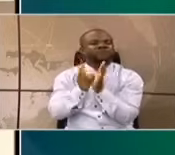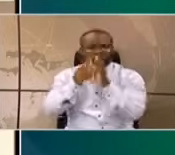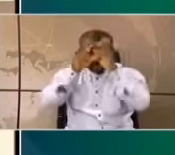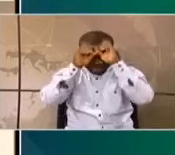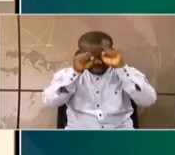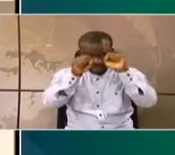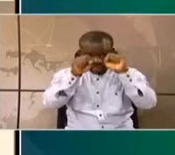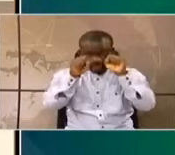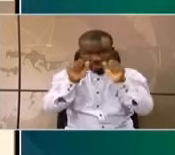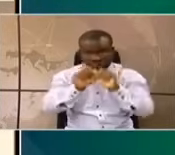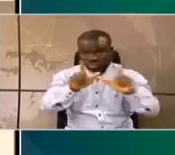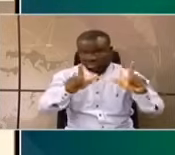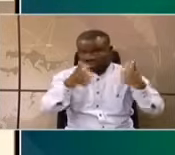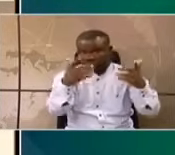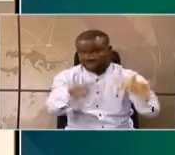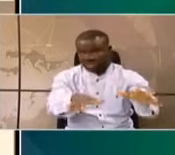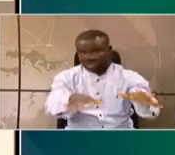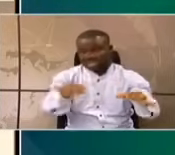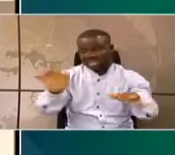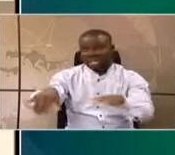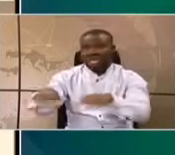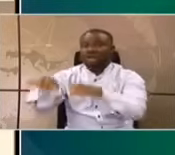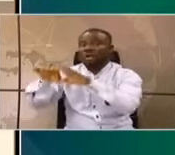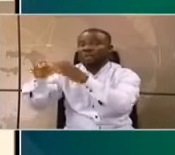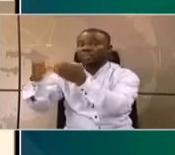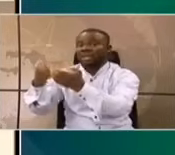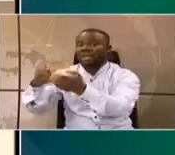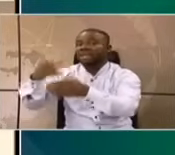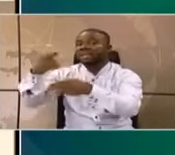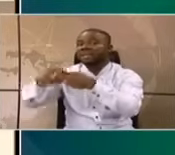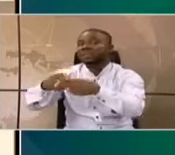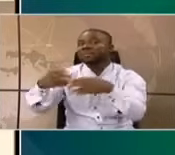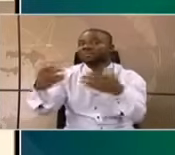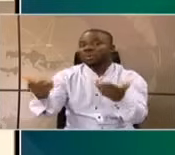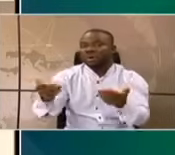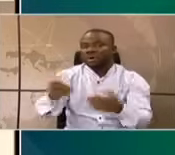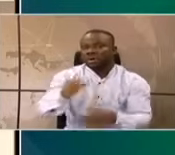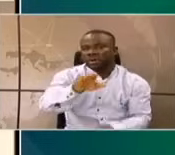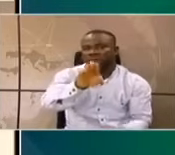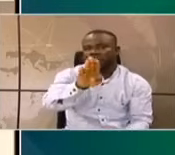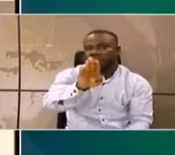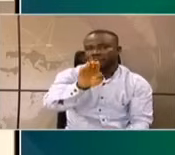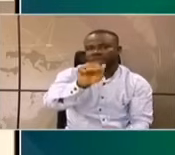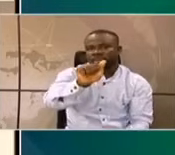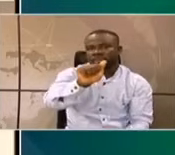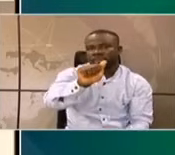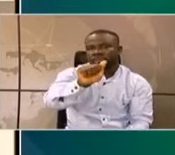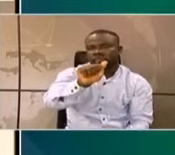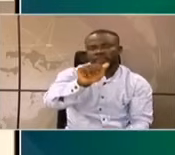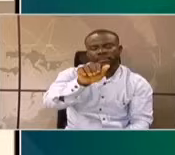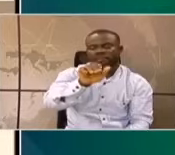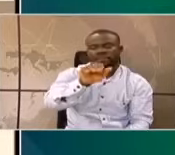are. Ye be kan wasam no. Ye friend of Black Ark Company Limited. When